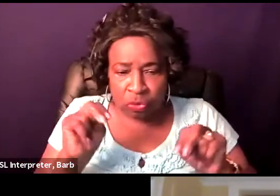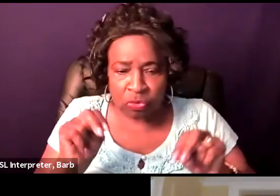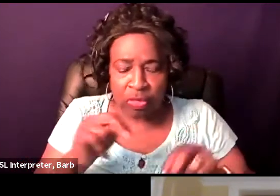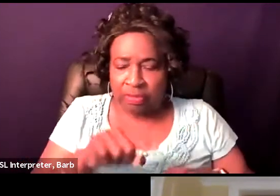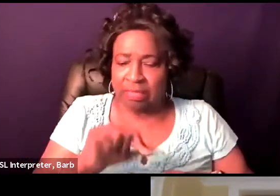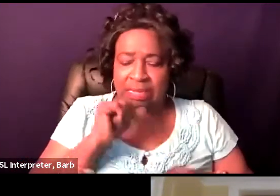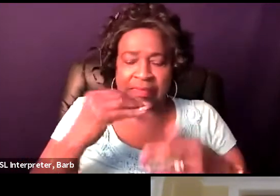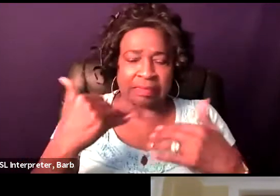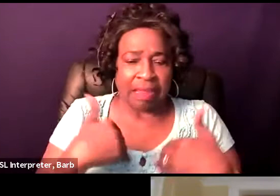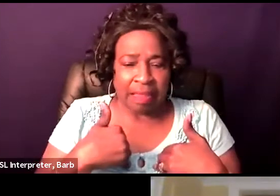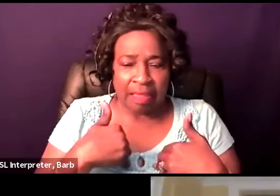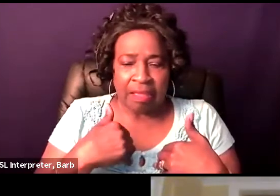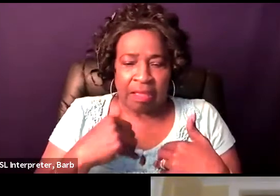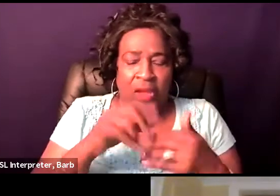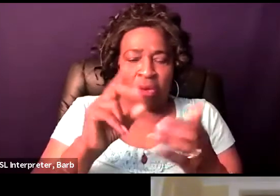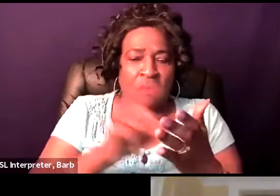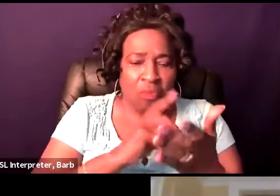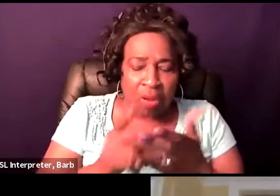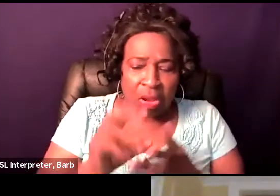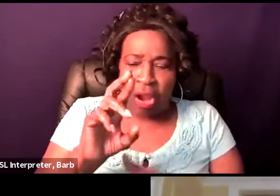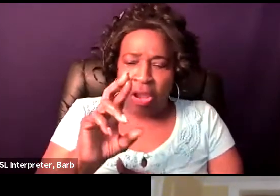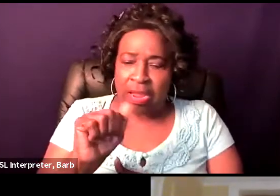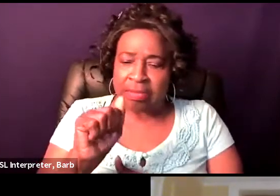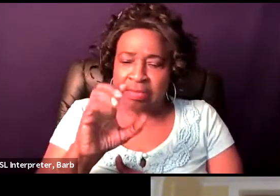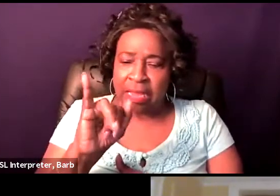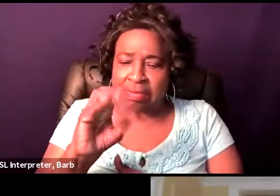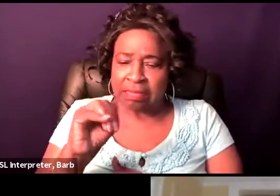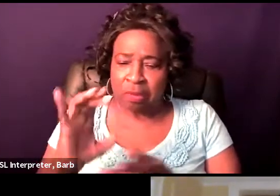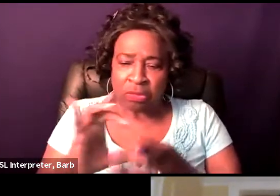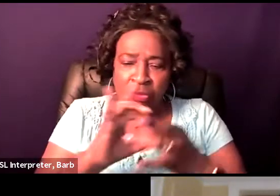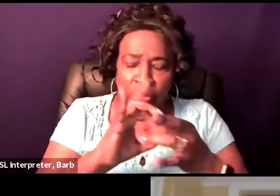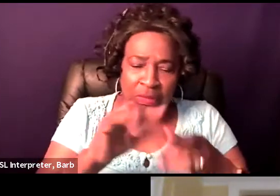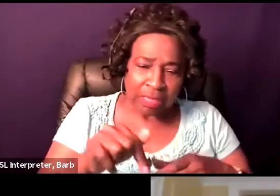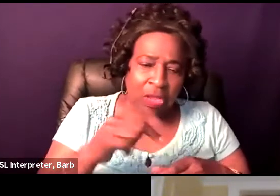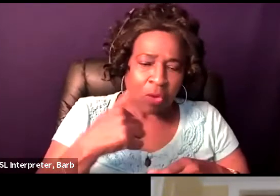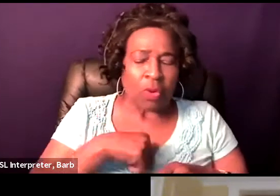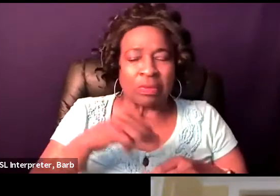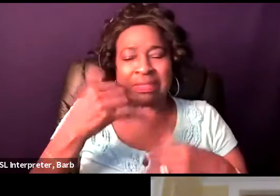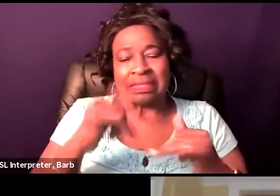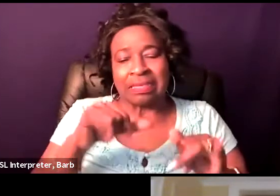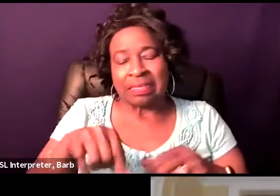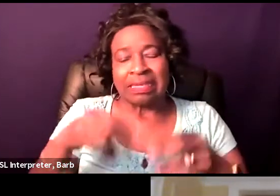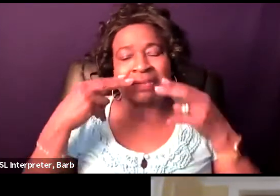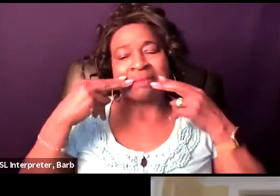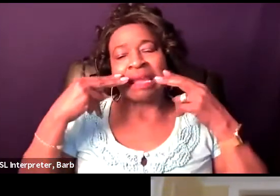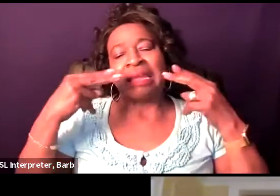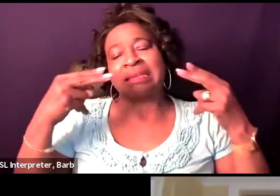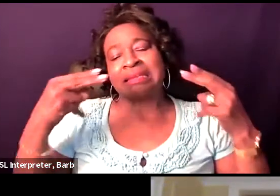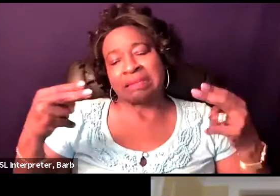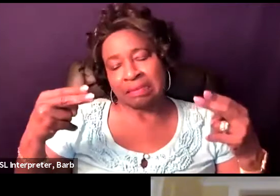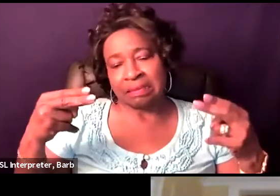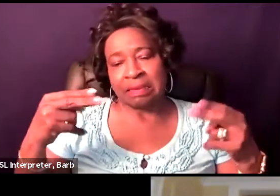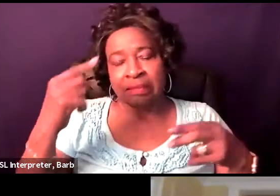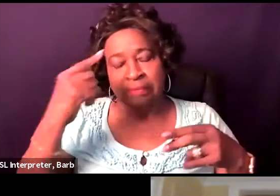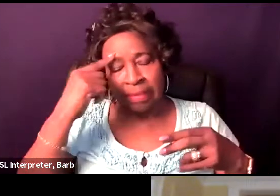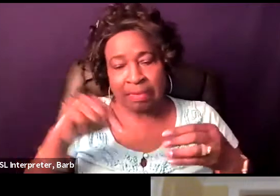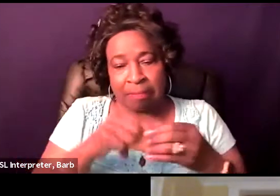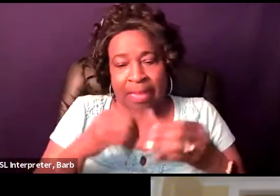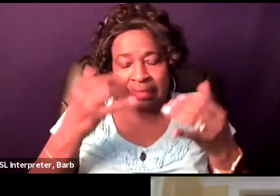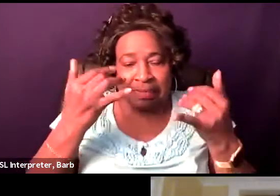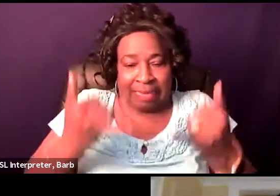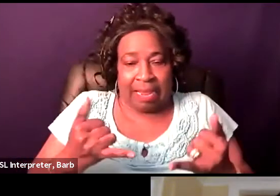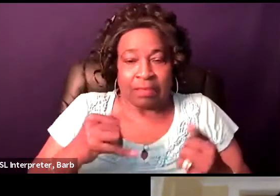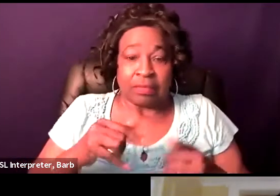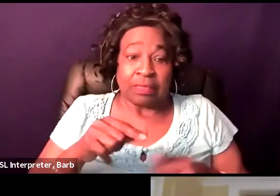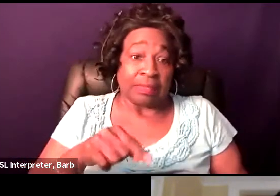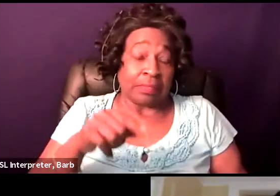have any racism, associated with it. We were still in that very naive stage of thinking about what now almost seems common